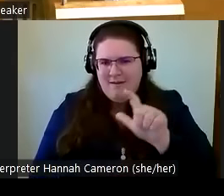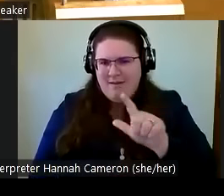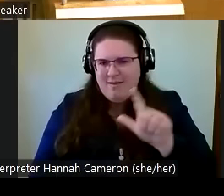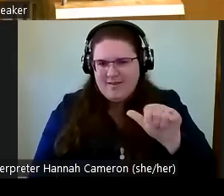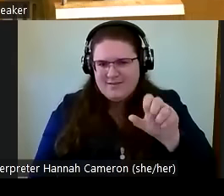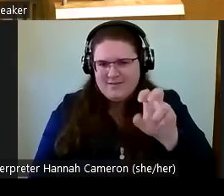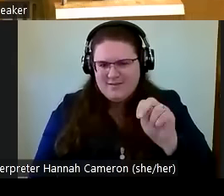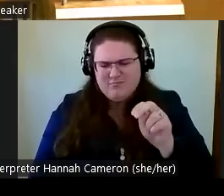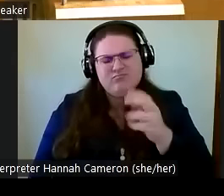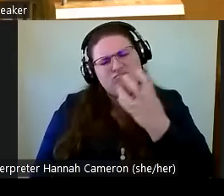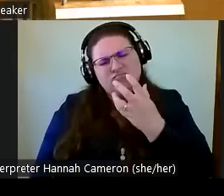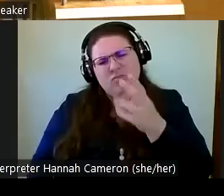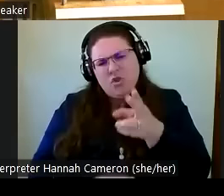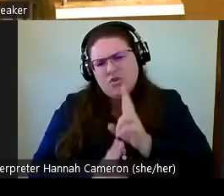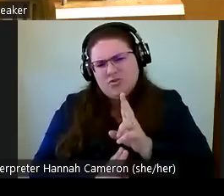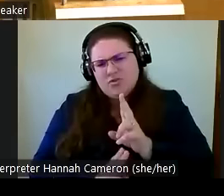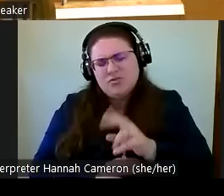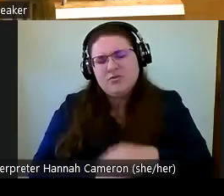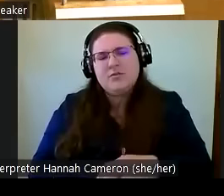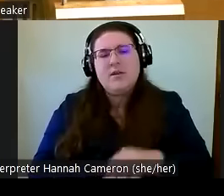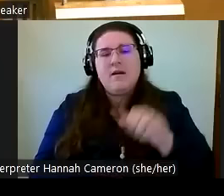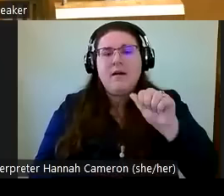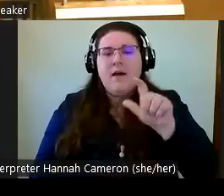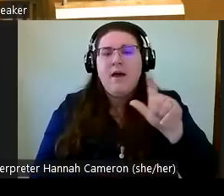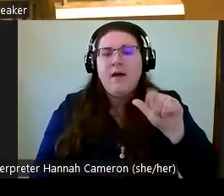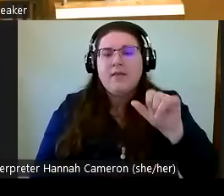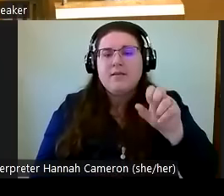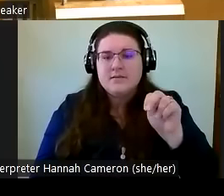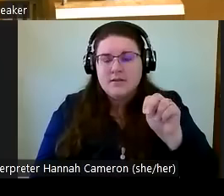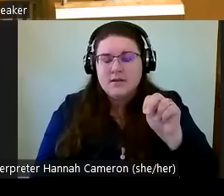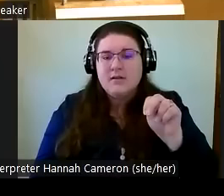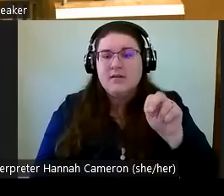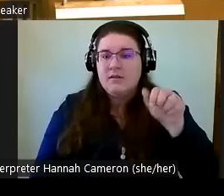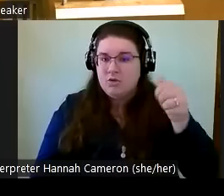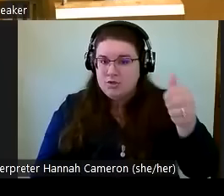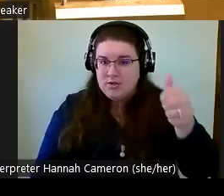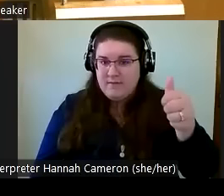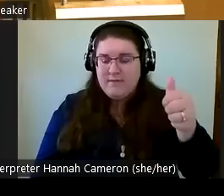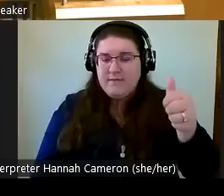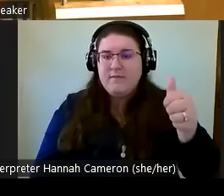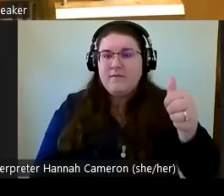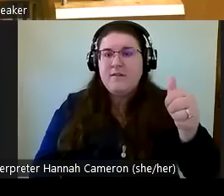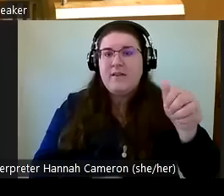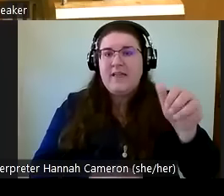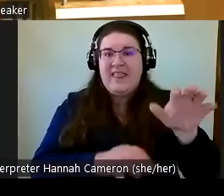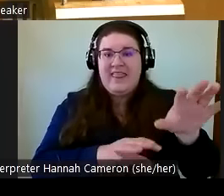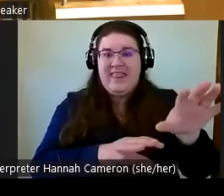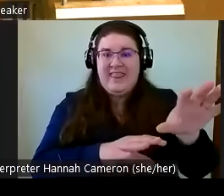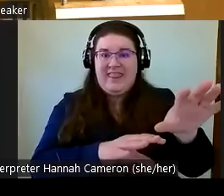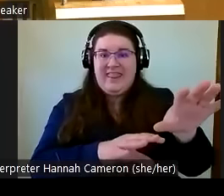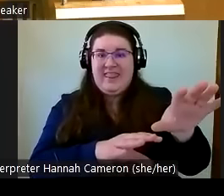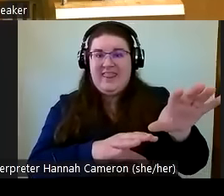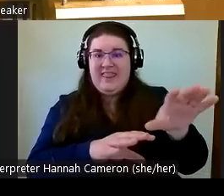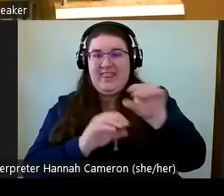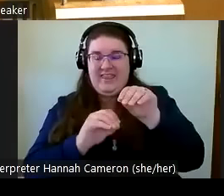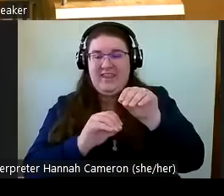privilege. And Allison leads a 3-day, utterly wonderful workup.